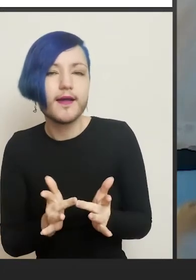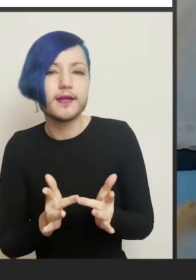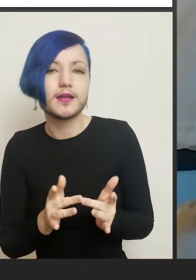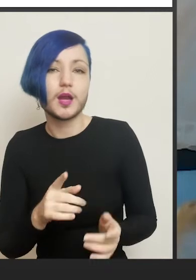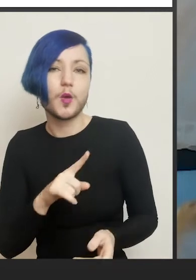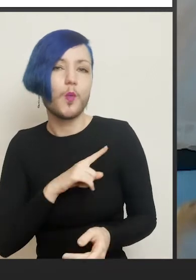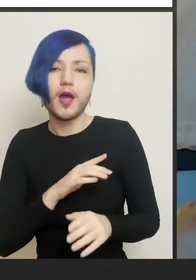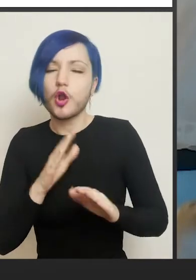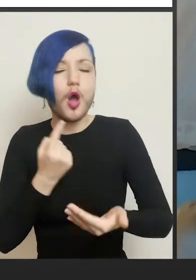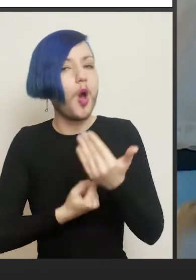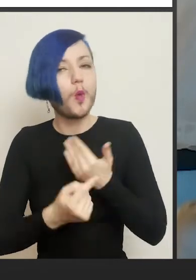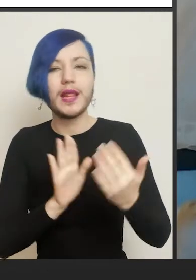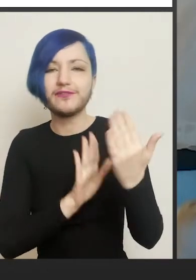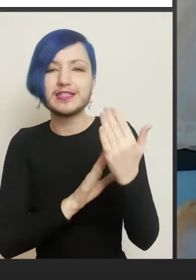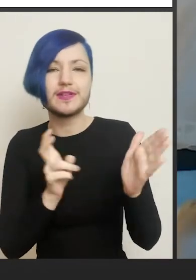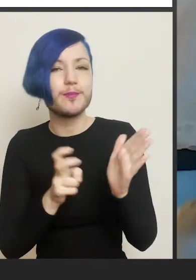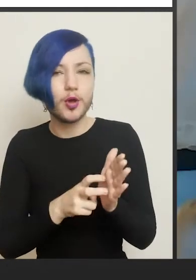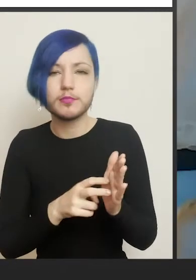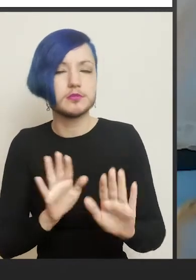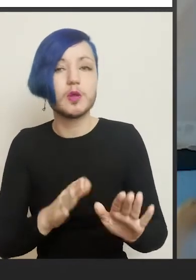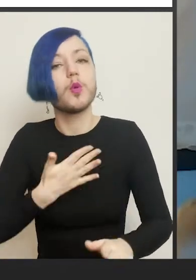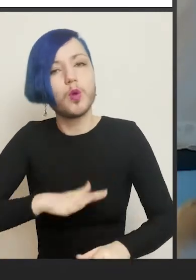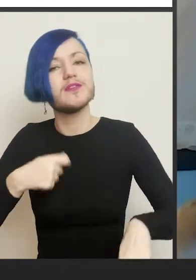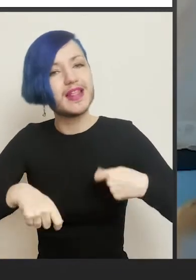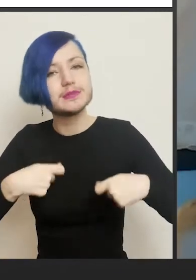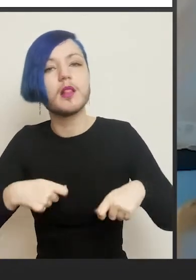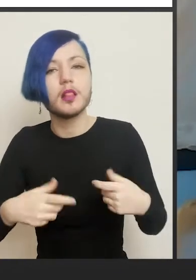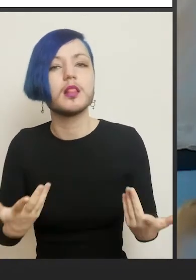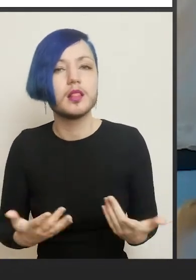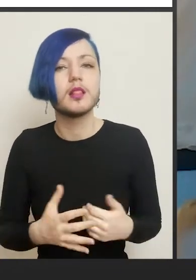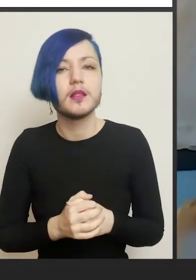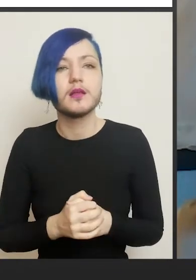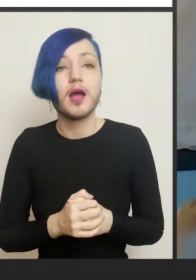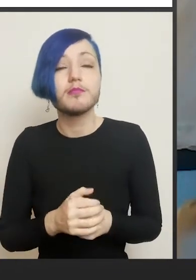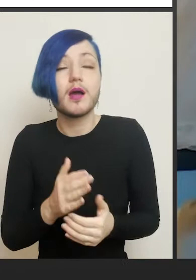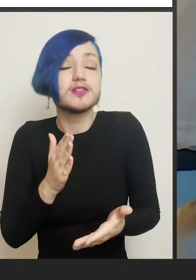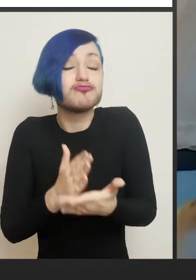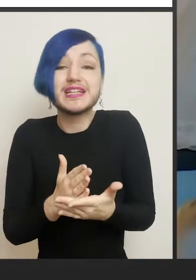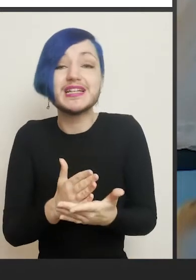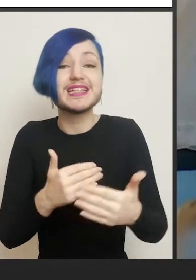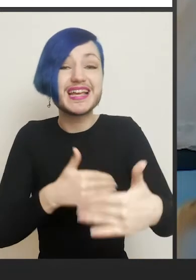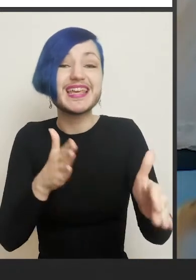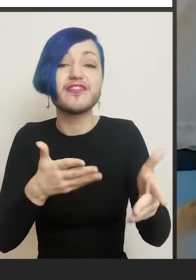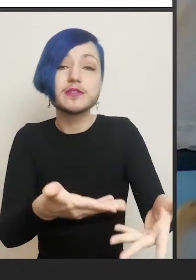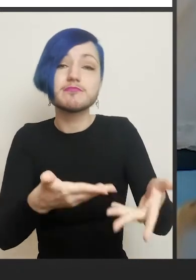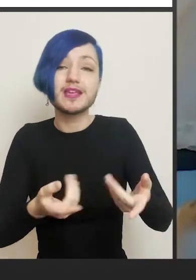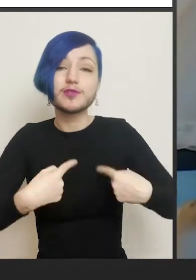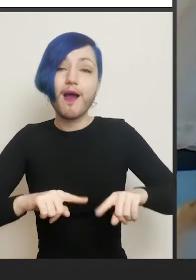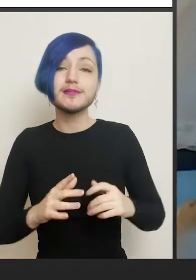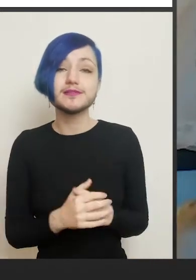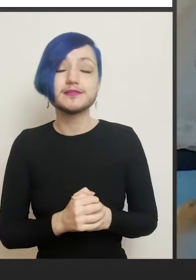not demanding just face-to-face appointments, that we're going to be as flexible as we can. And it's been a gift. You know, we've always